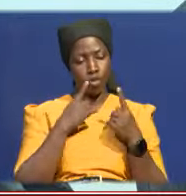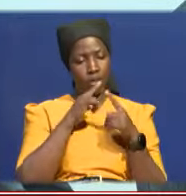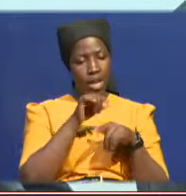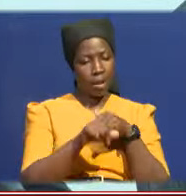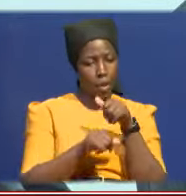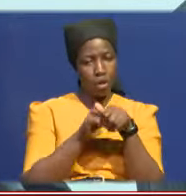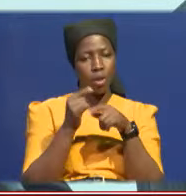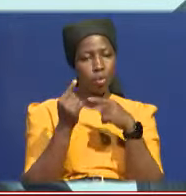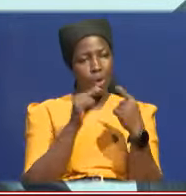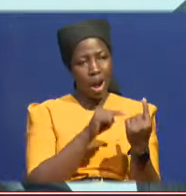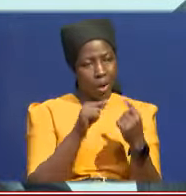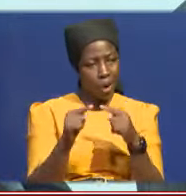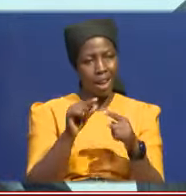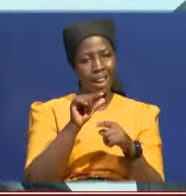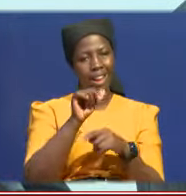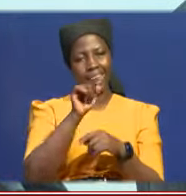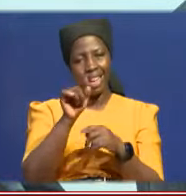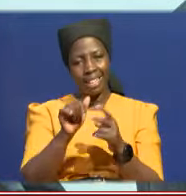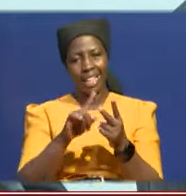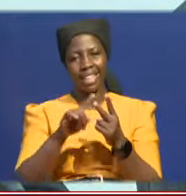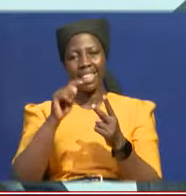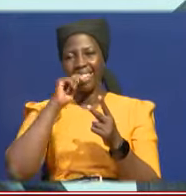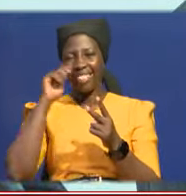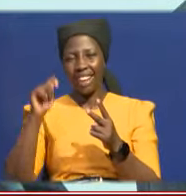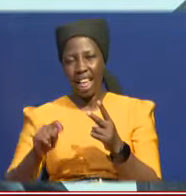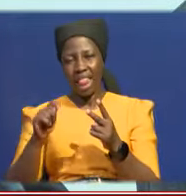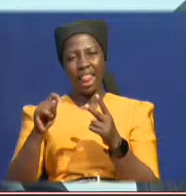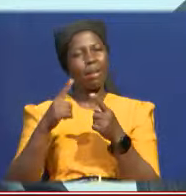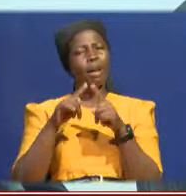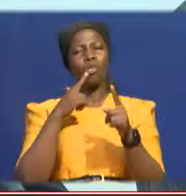Ukraine. Who is talking about